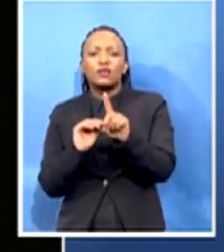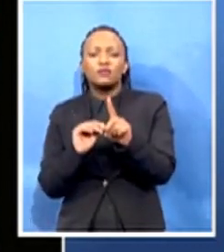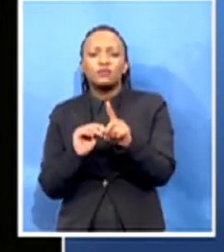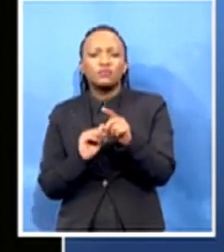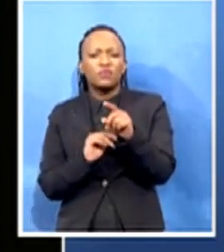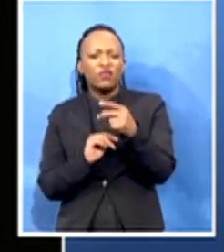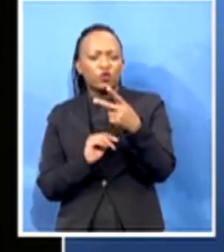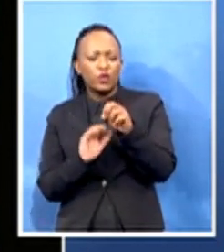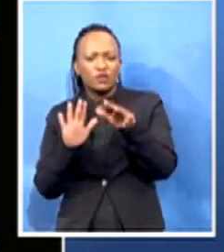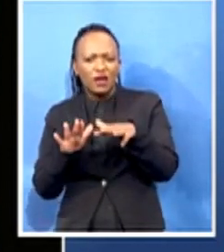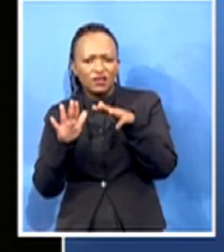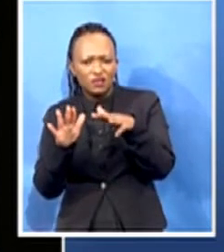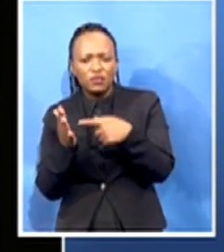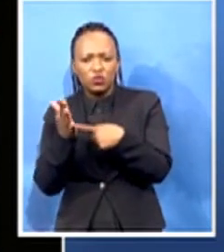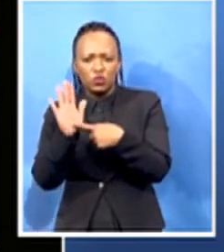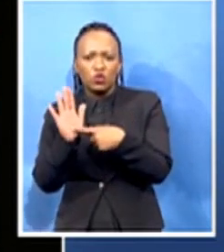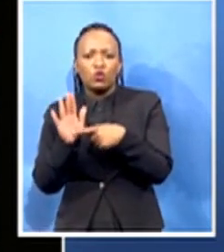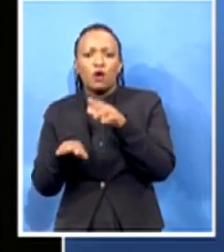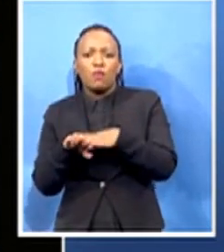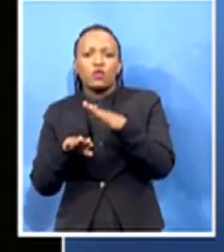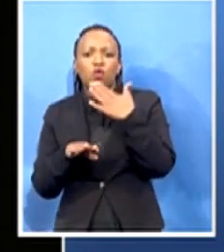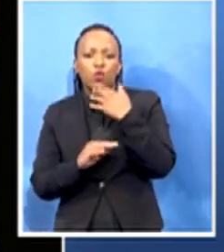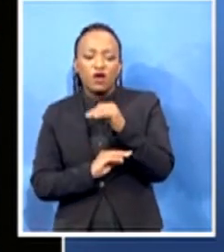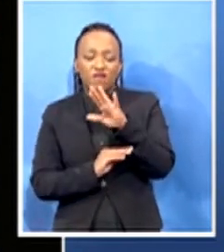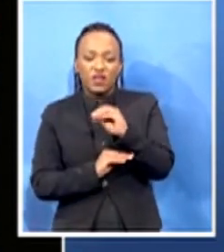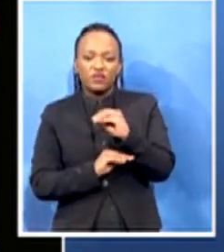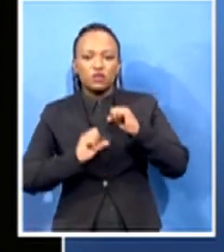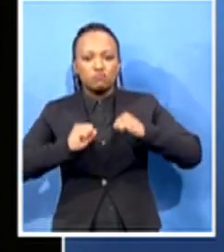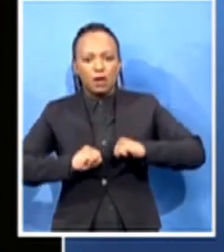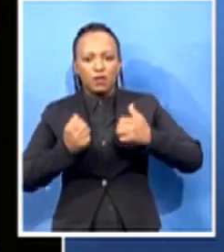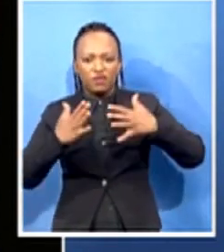than 50 agreements that I've signed. For